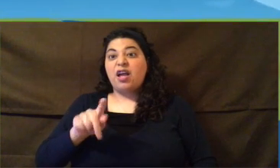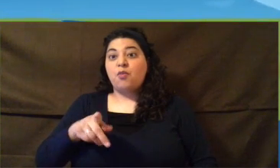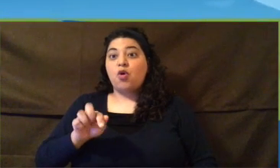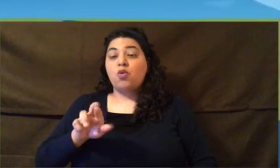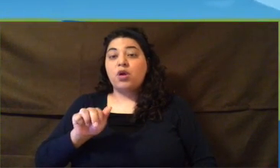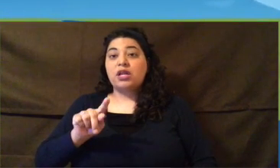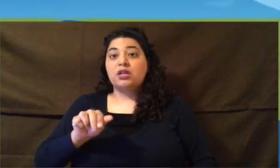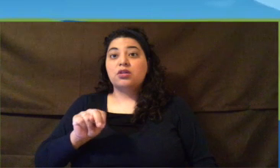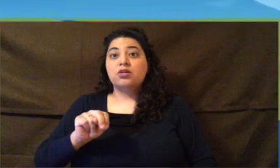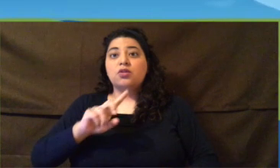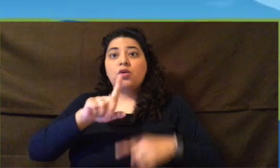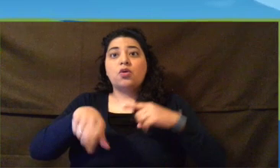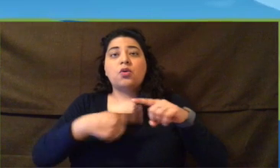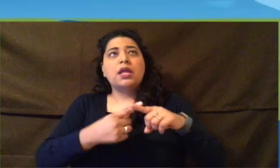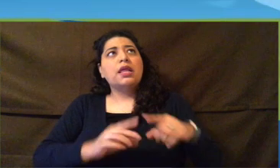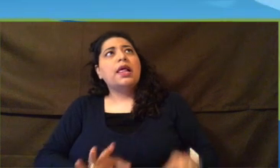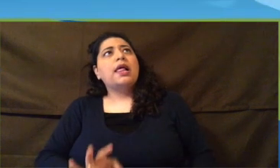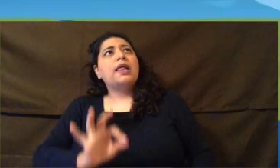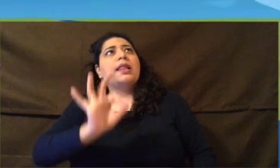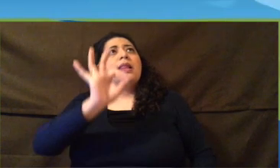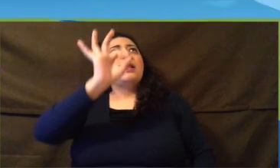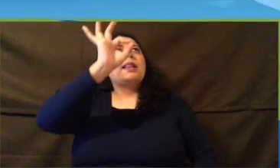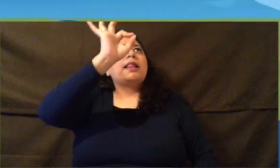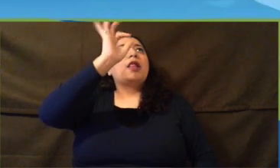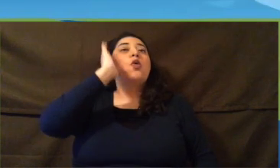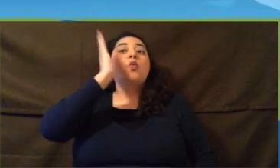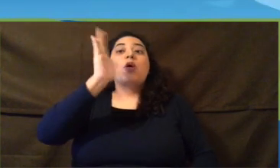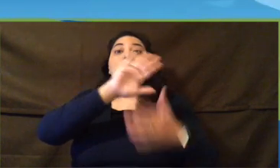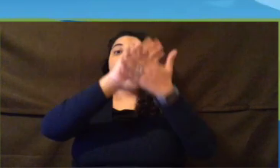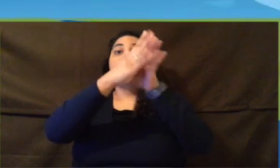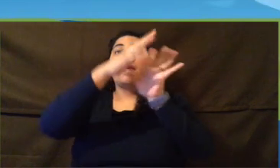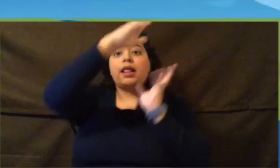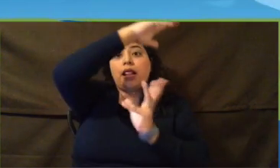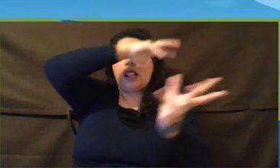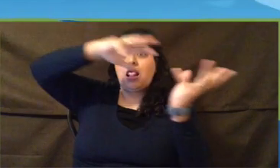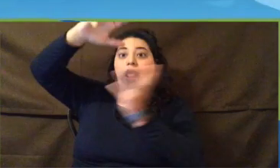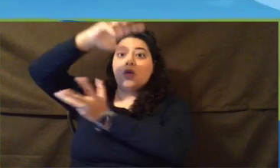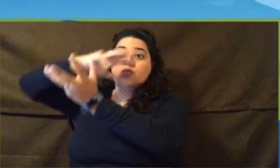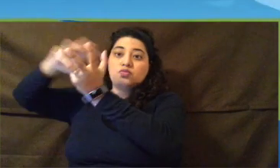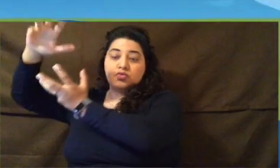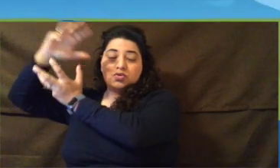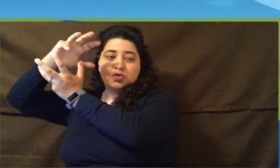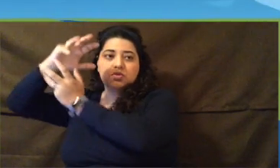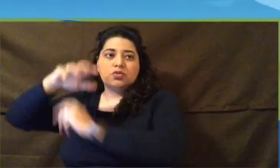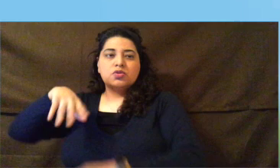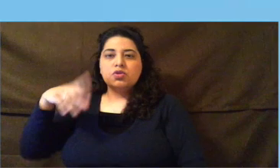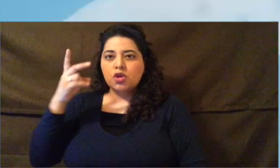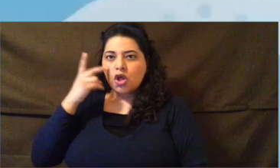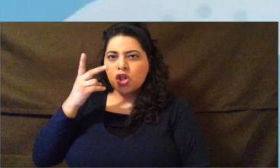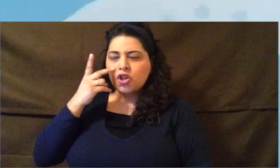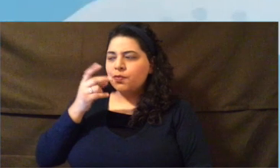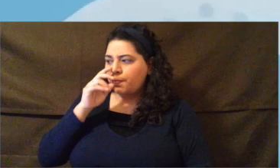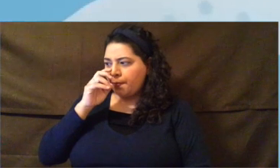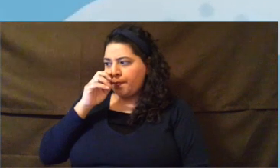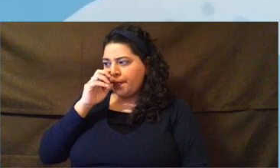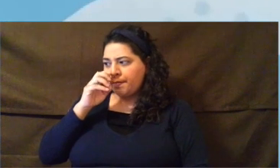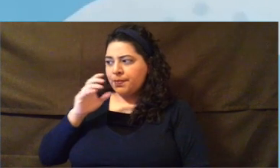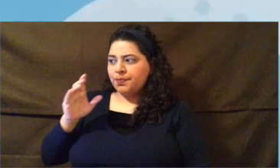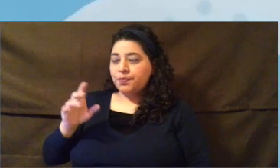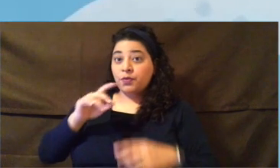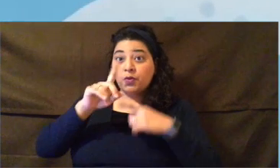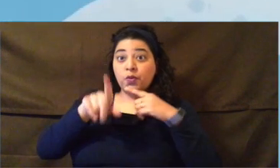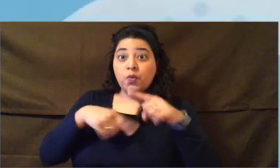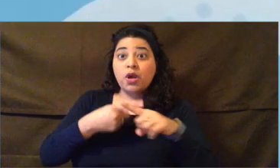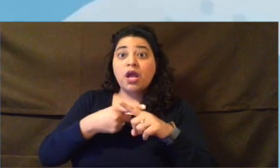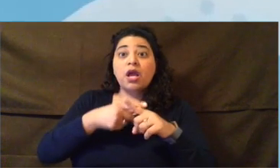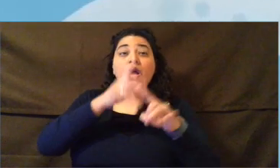condensation occurs in the sky, clouds form and grow. Let's take a closer look. When water droplets